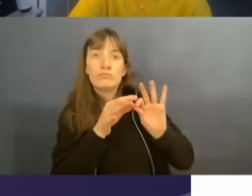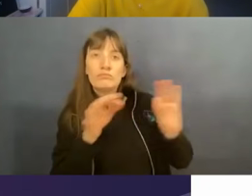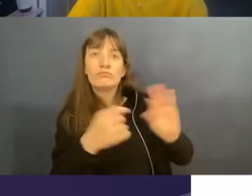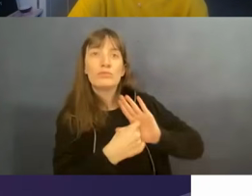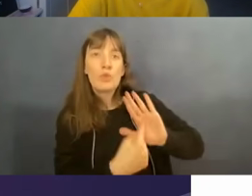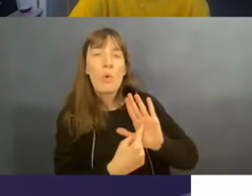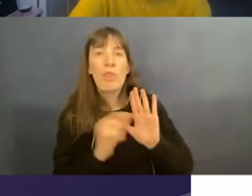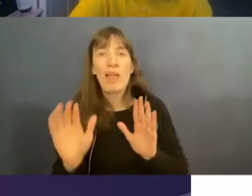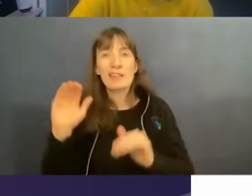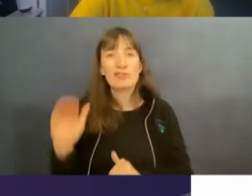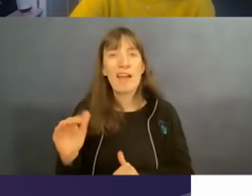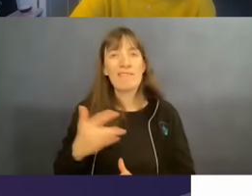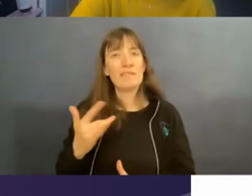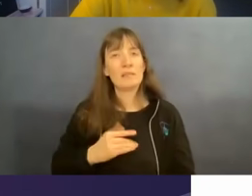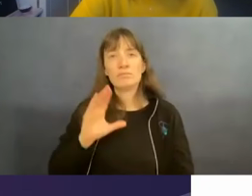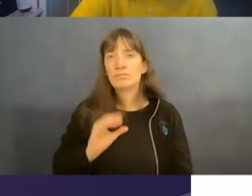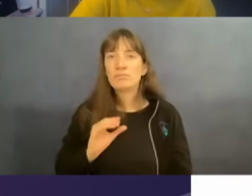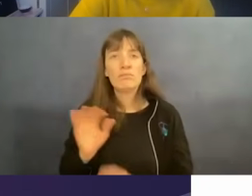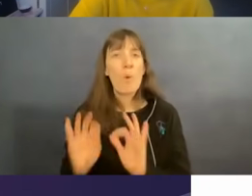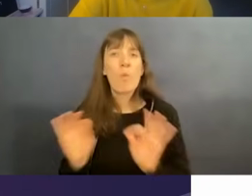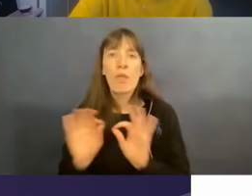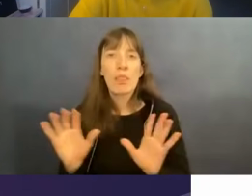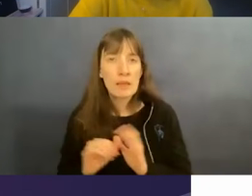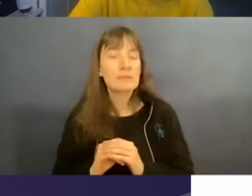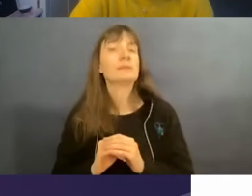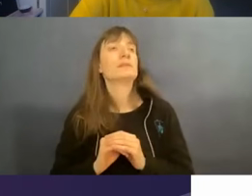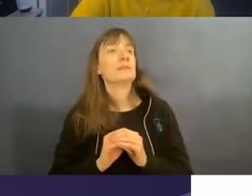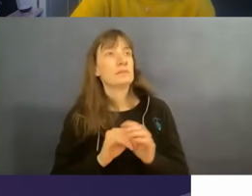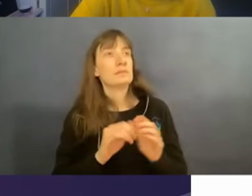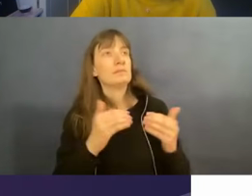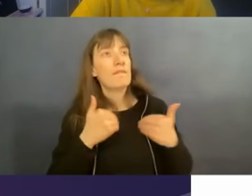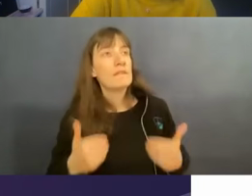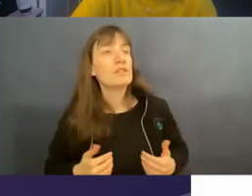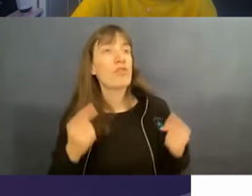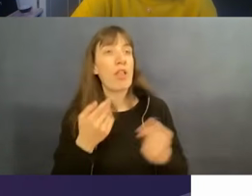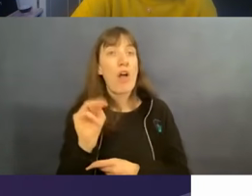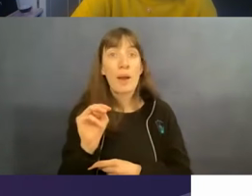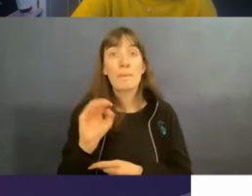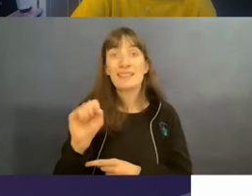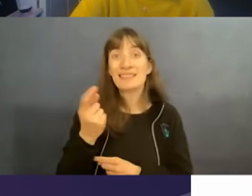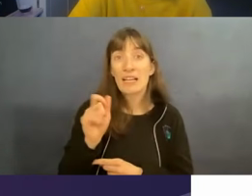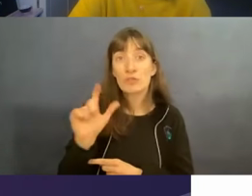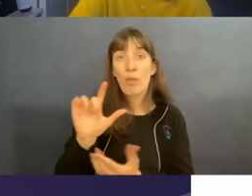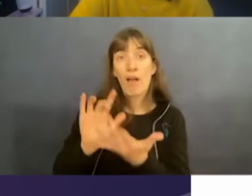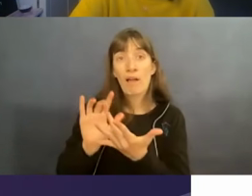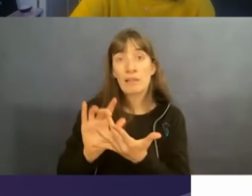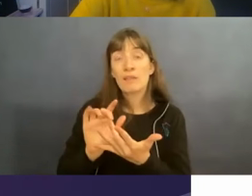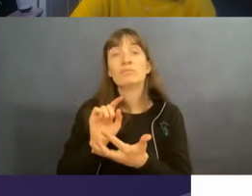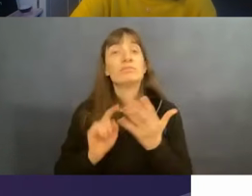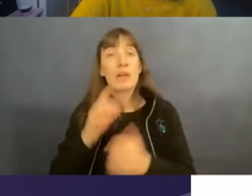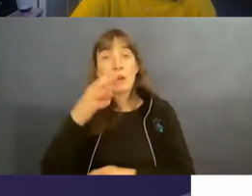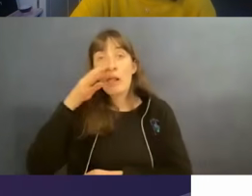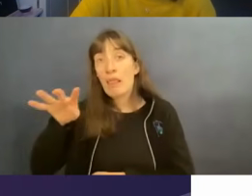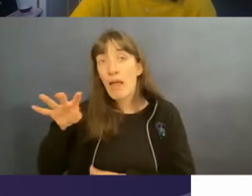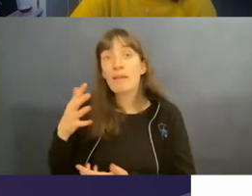worthless, and also includes physical harm and also sexual contact, and also things of neglecting